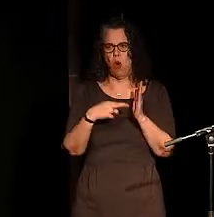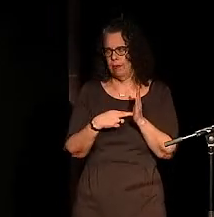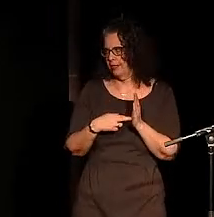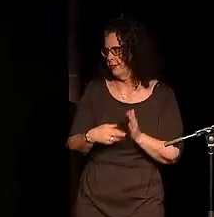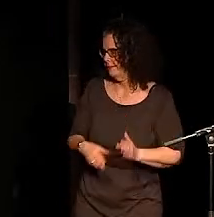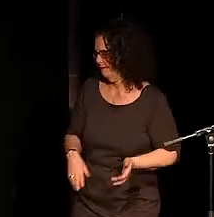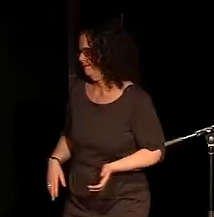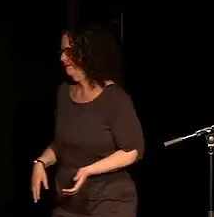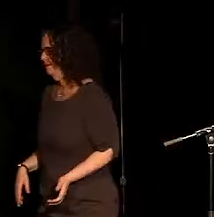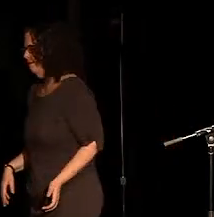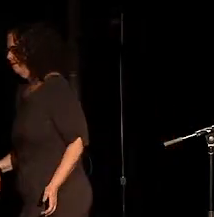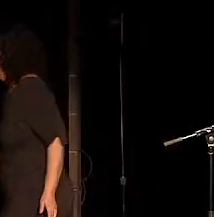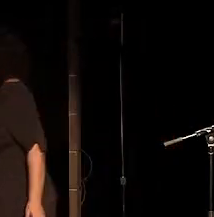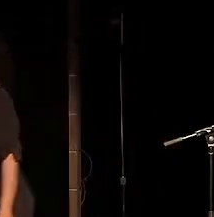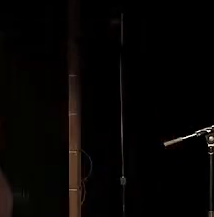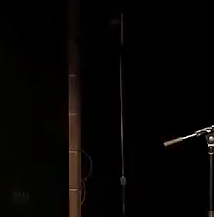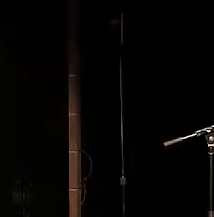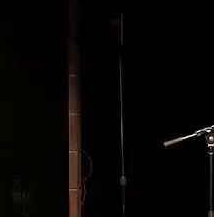Gail, look,